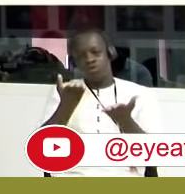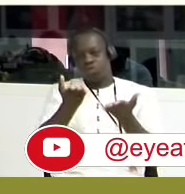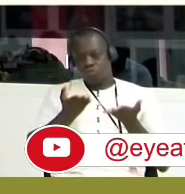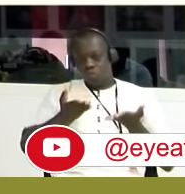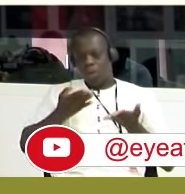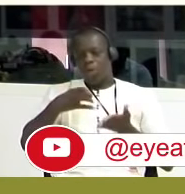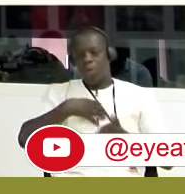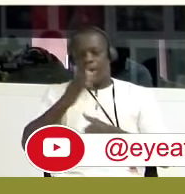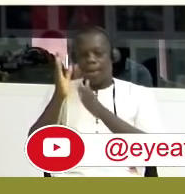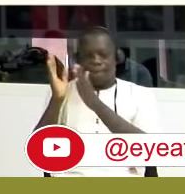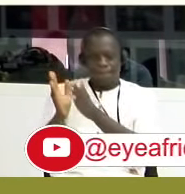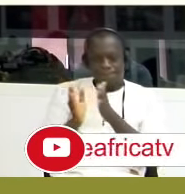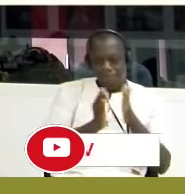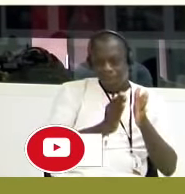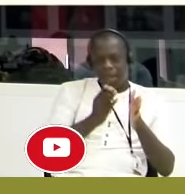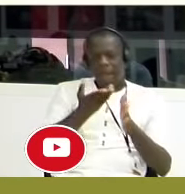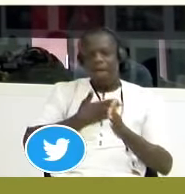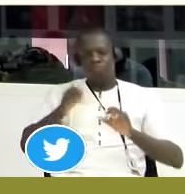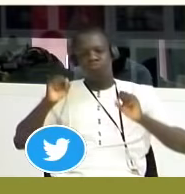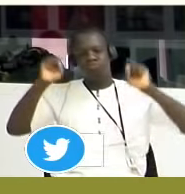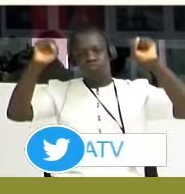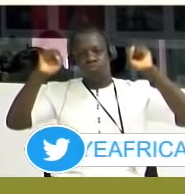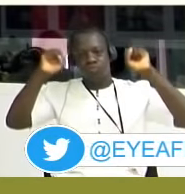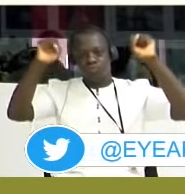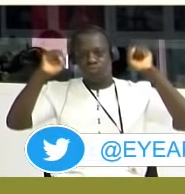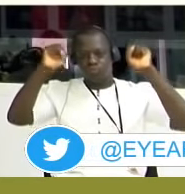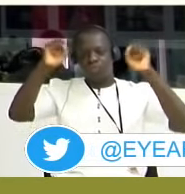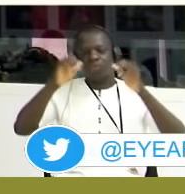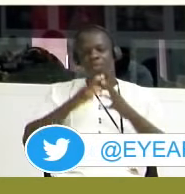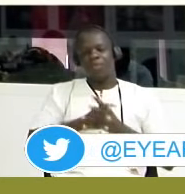a demonstration